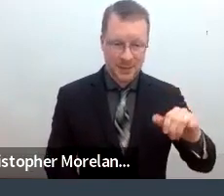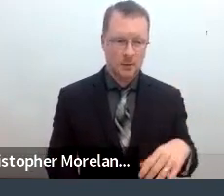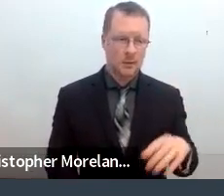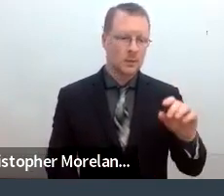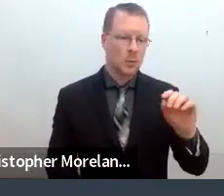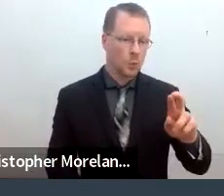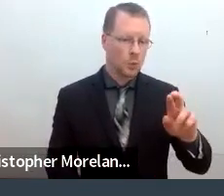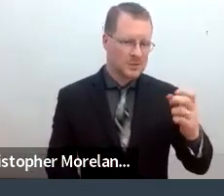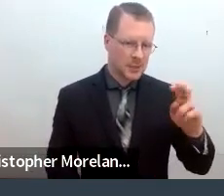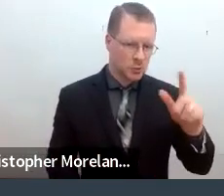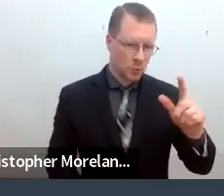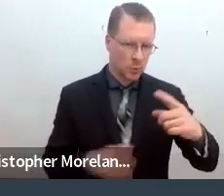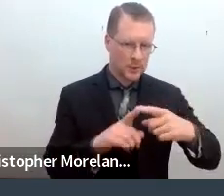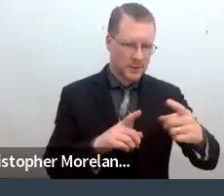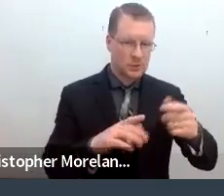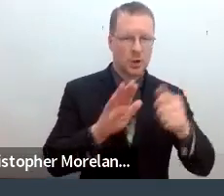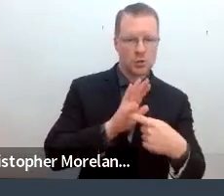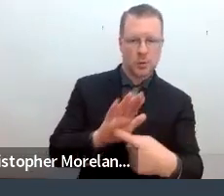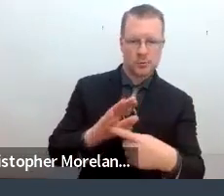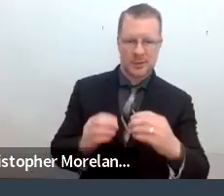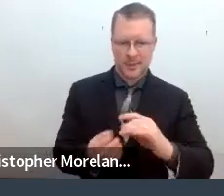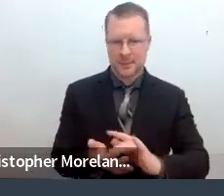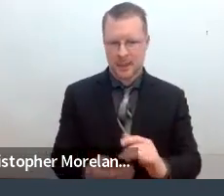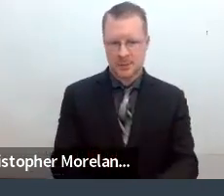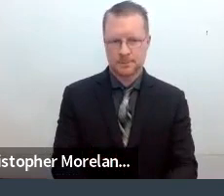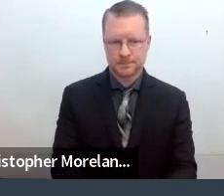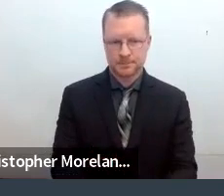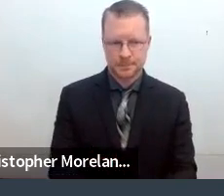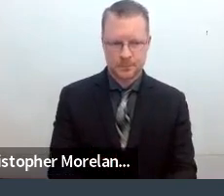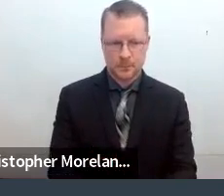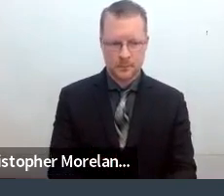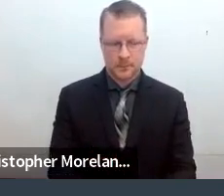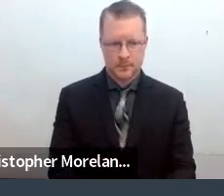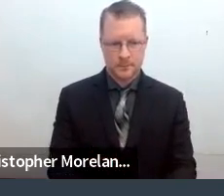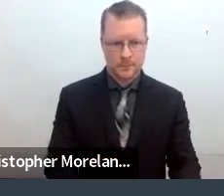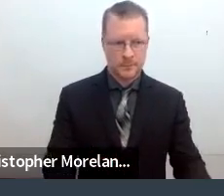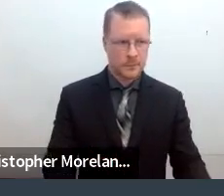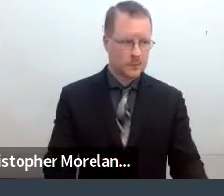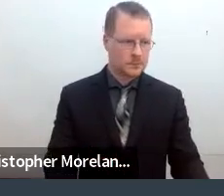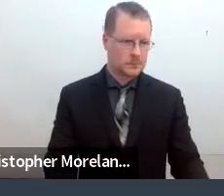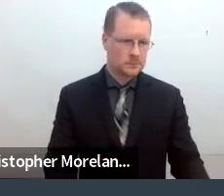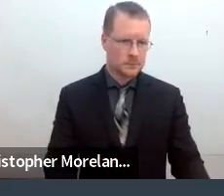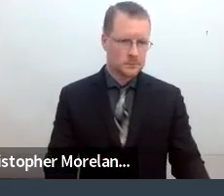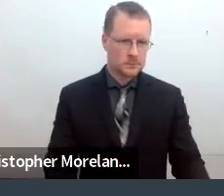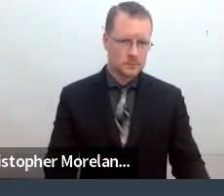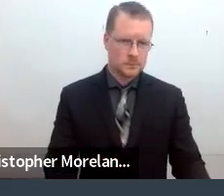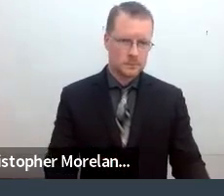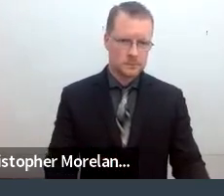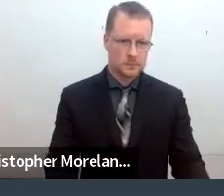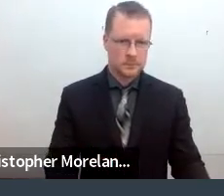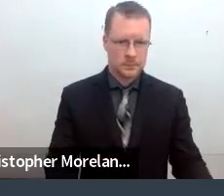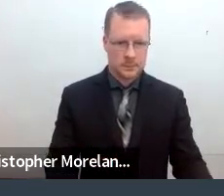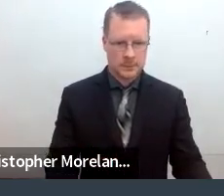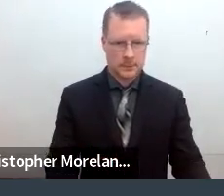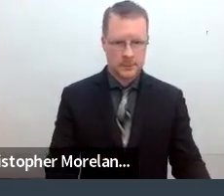more likely to identify a race, ethnicity, sexual orientation, or other underrepresented identity within